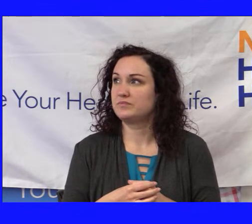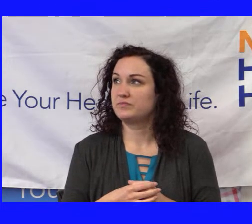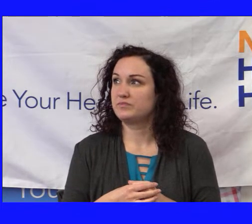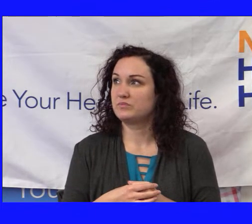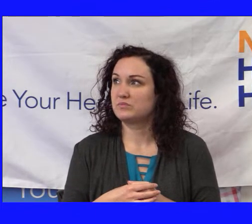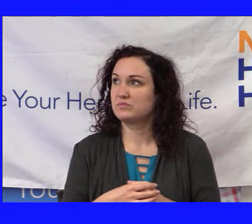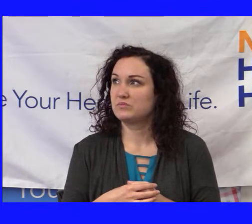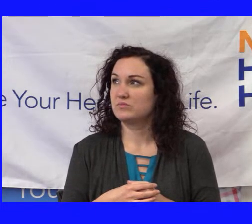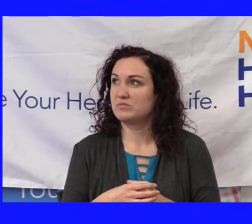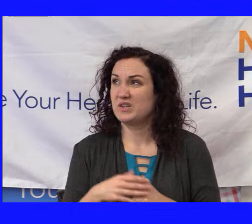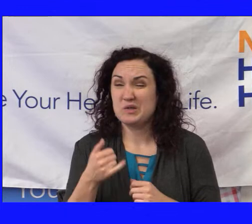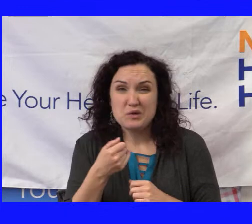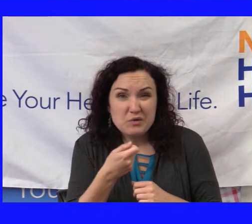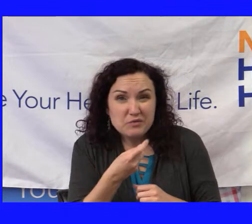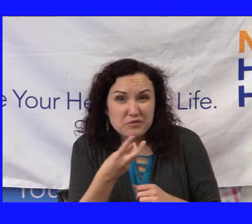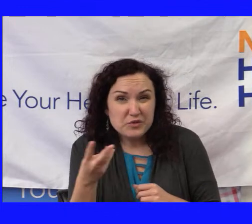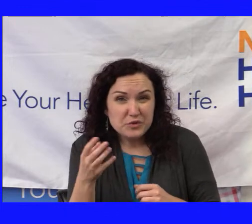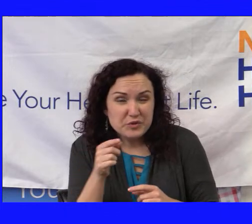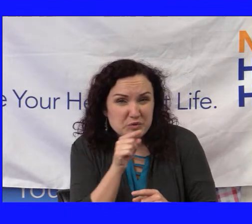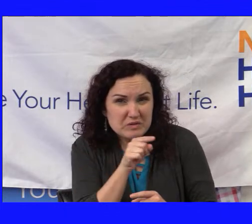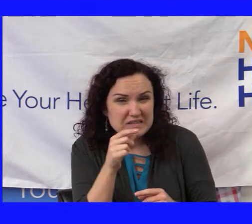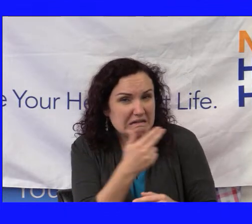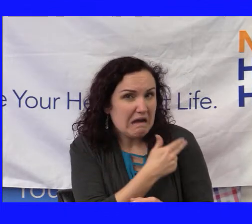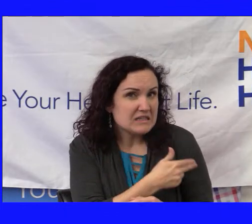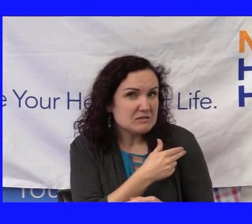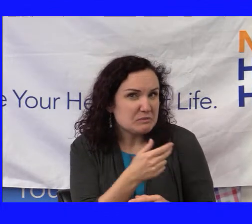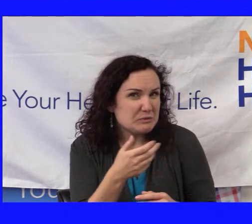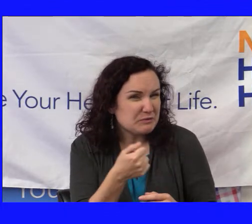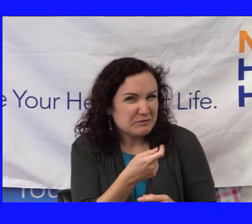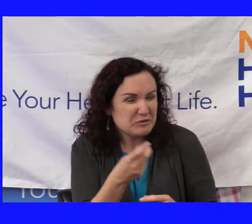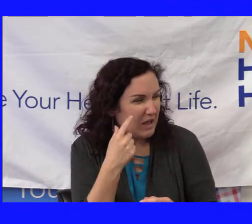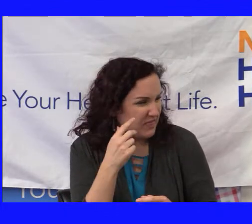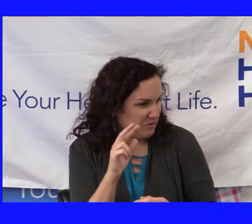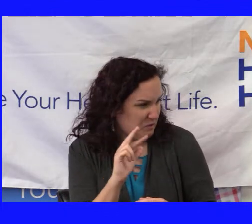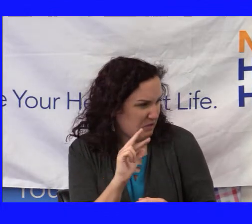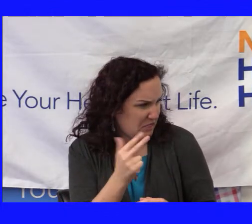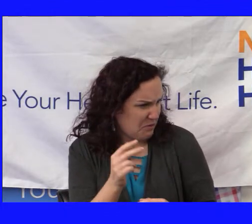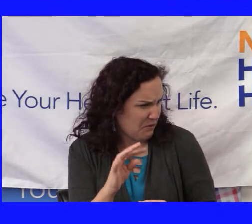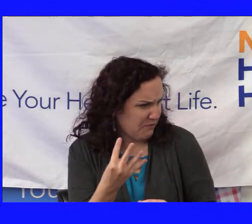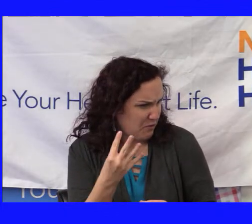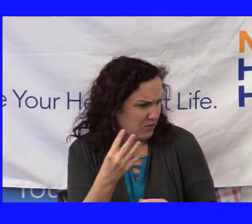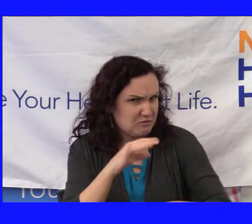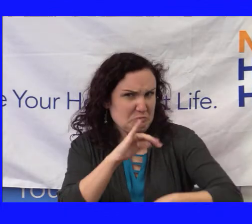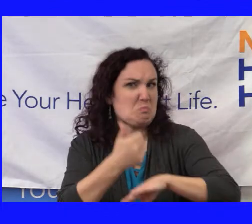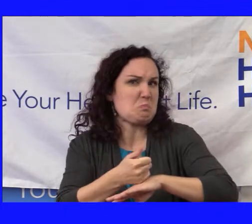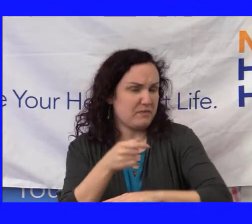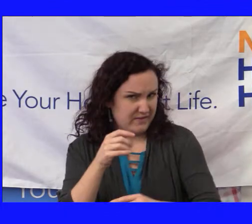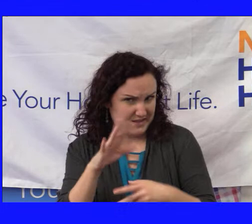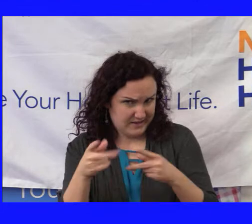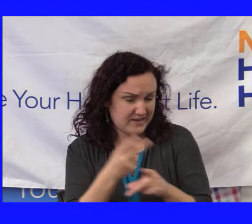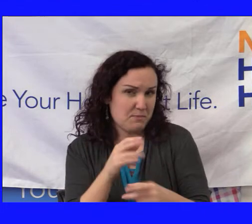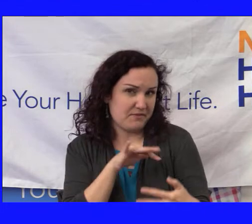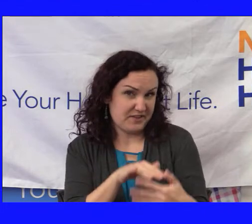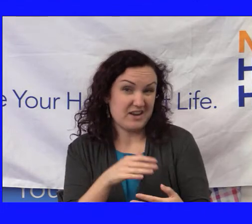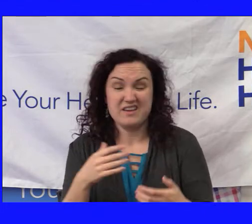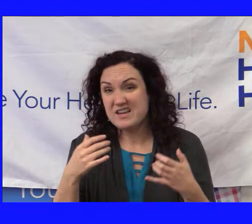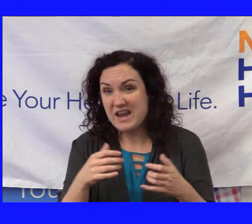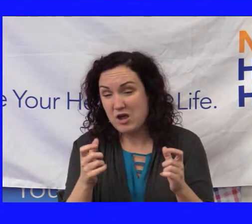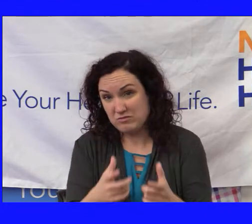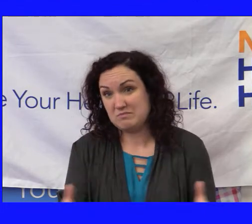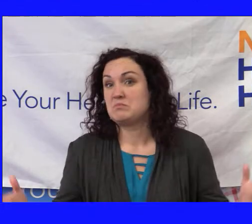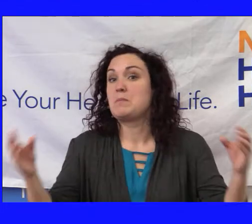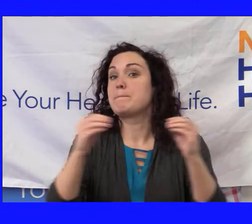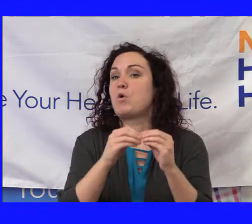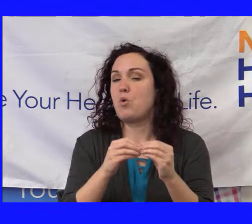were very few institutions that were doing this at the time. I think we were the third or the fourth to do it at that time. Now there are around 15 large